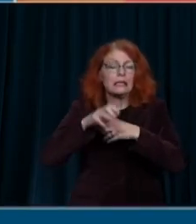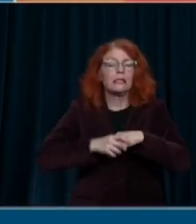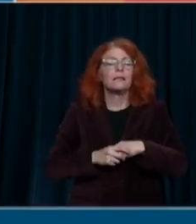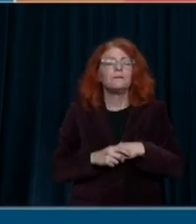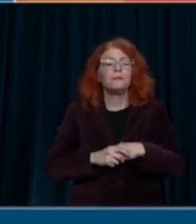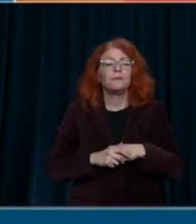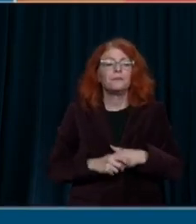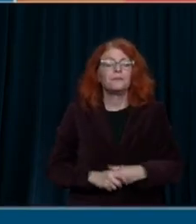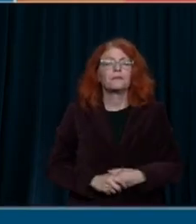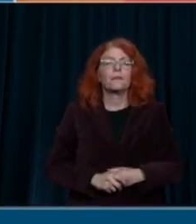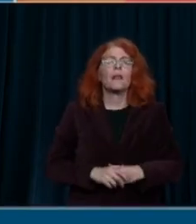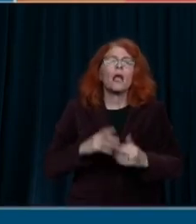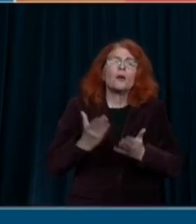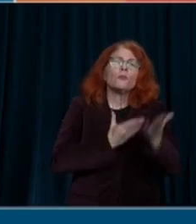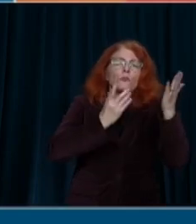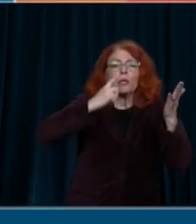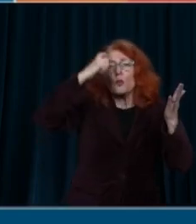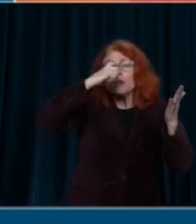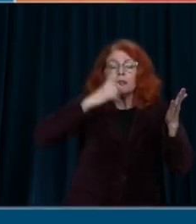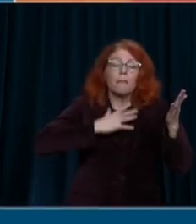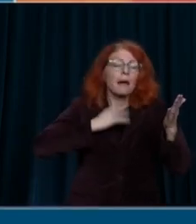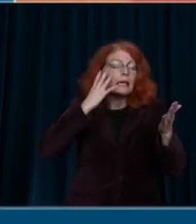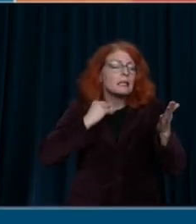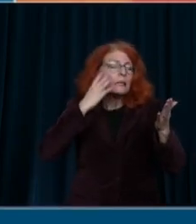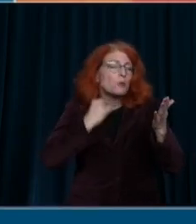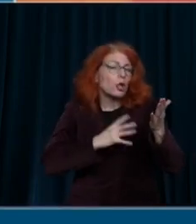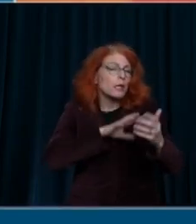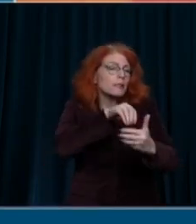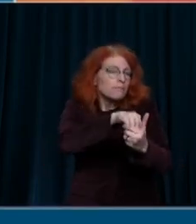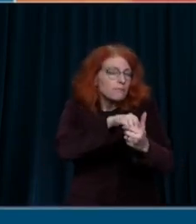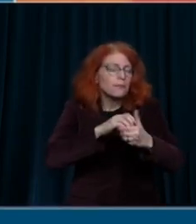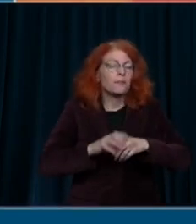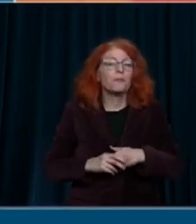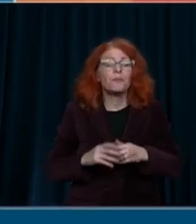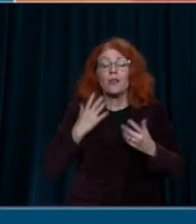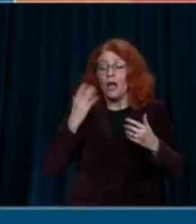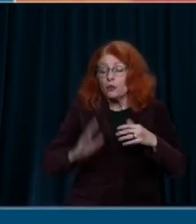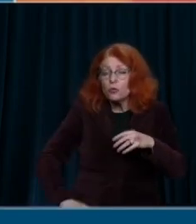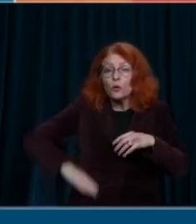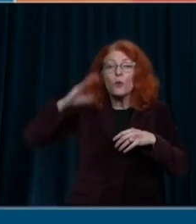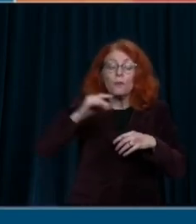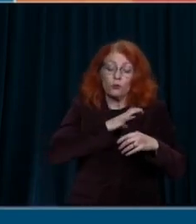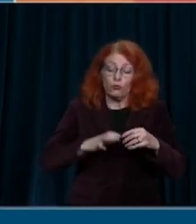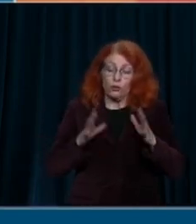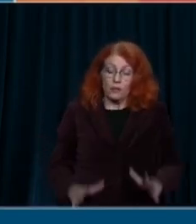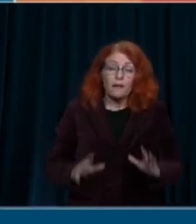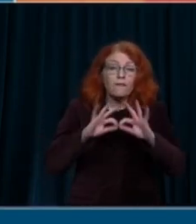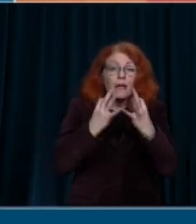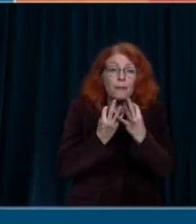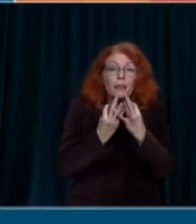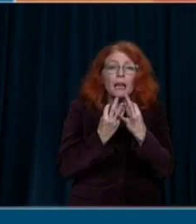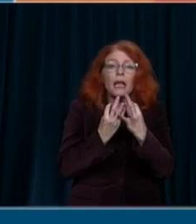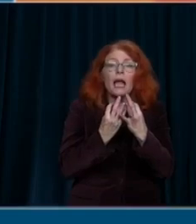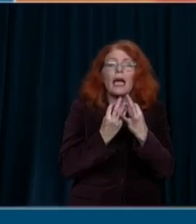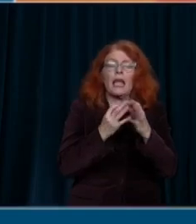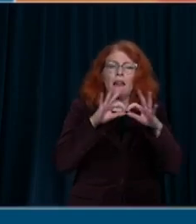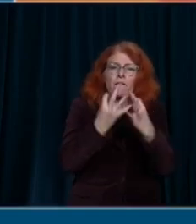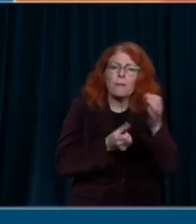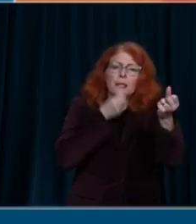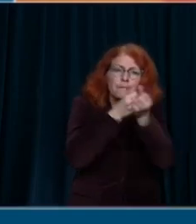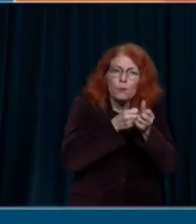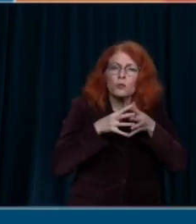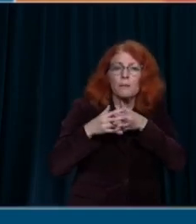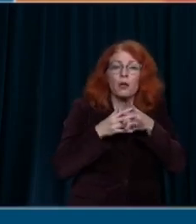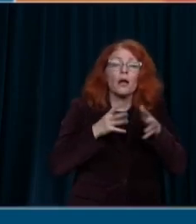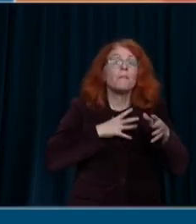I would bring wisdom and my experience in there. I grew up in a Christian family, in a patriotic family. My